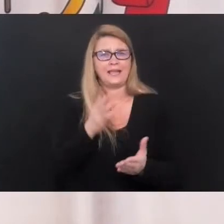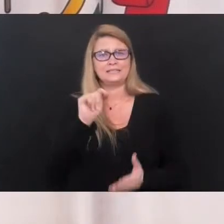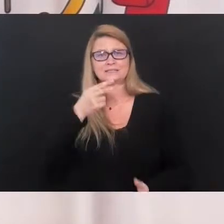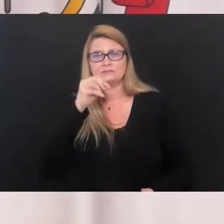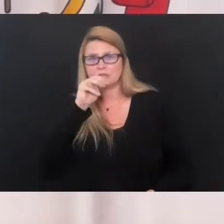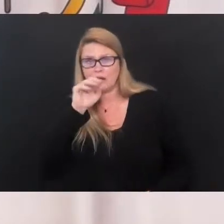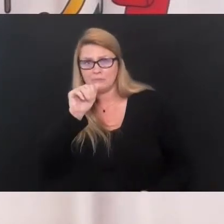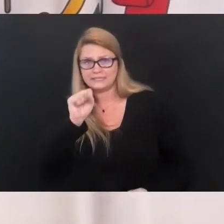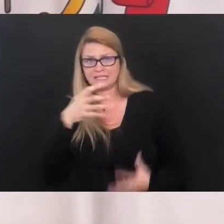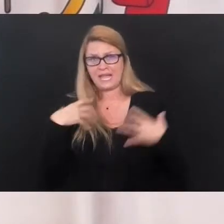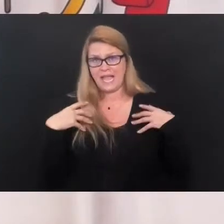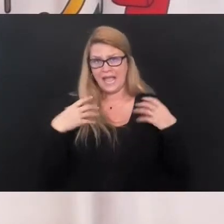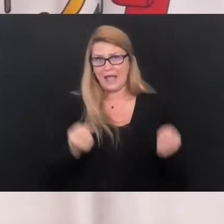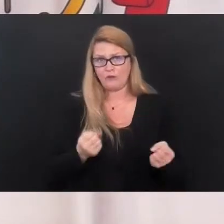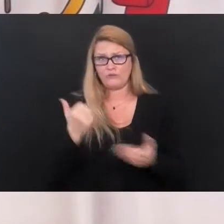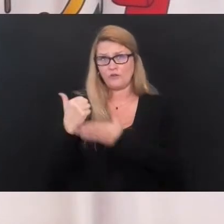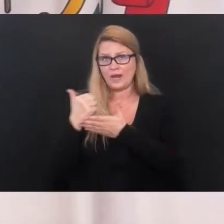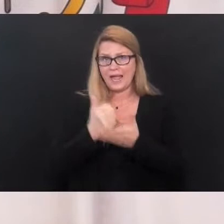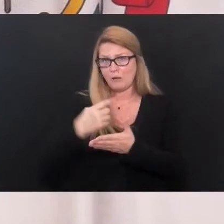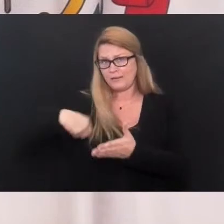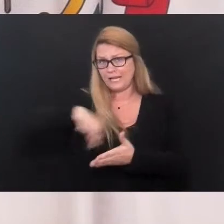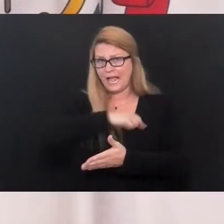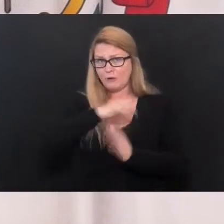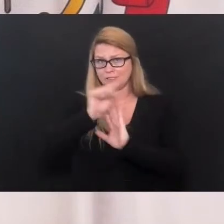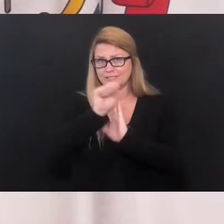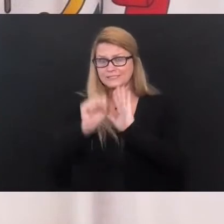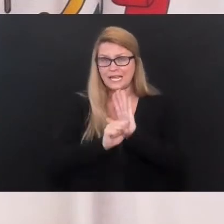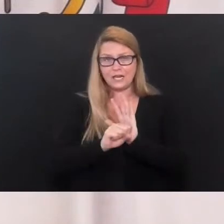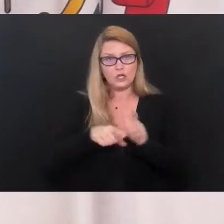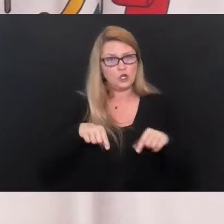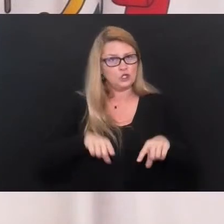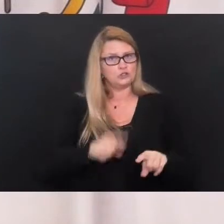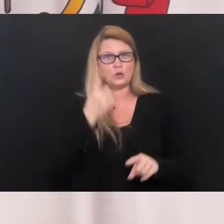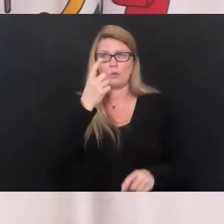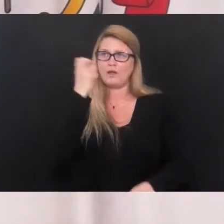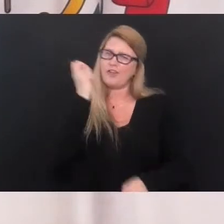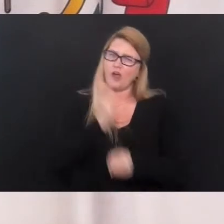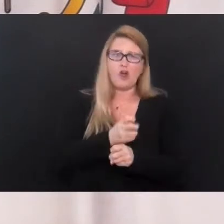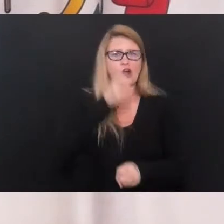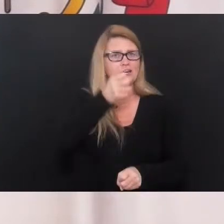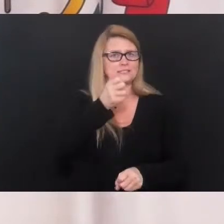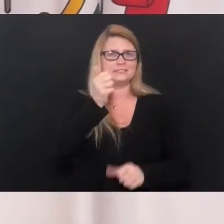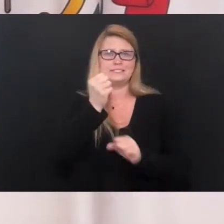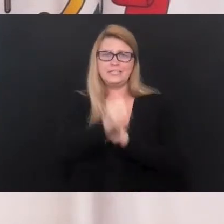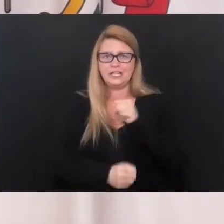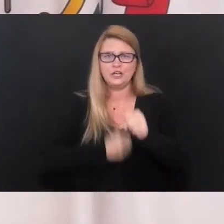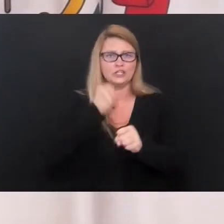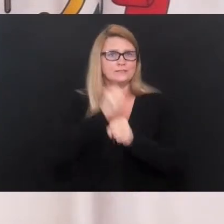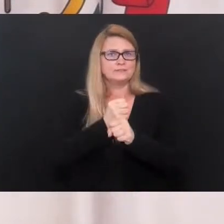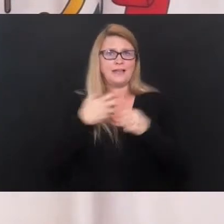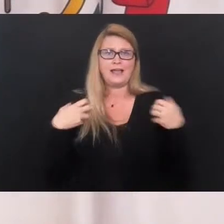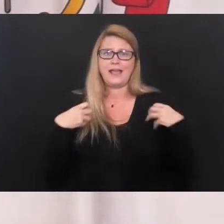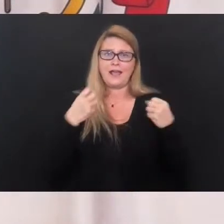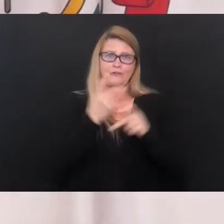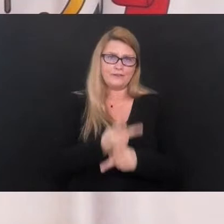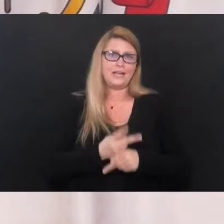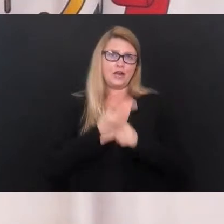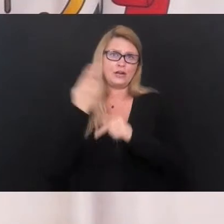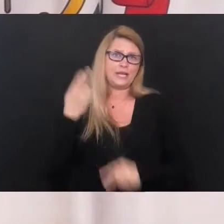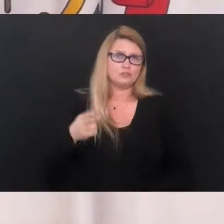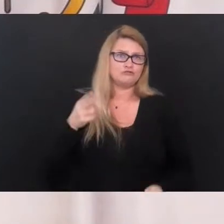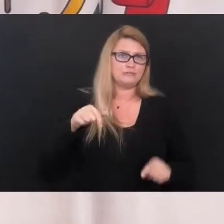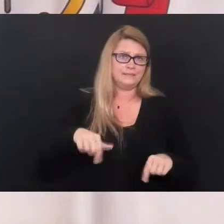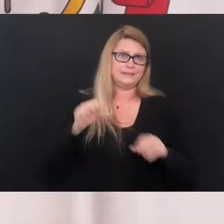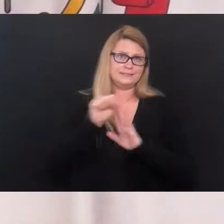Health people for serving our state during one of the most difficult years in healthcare history of this state.